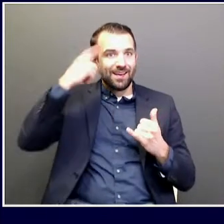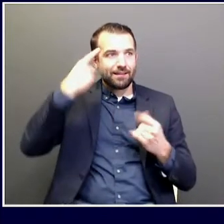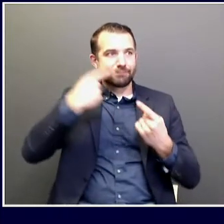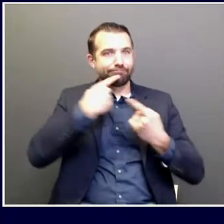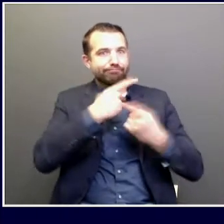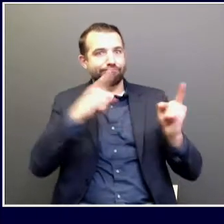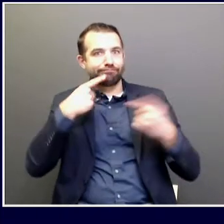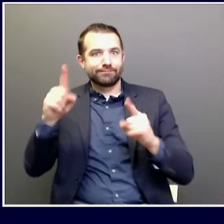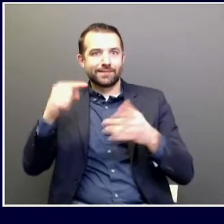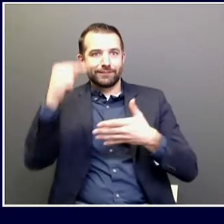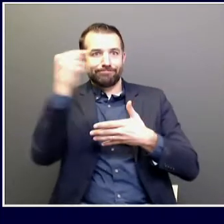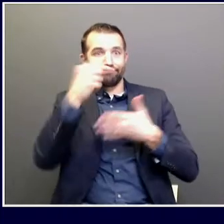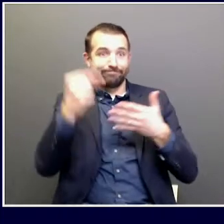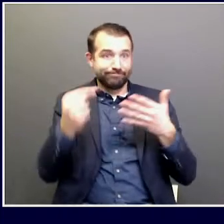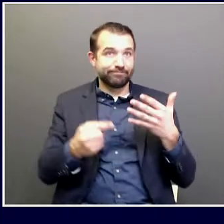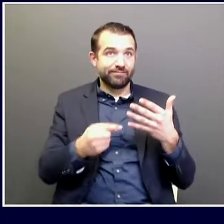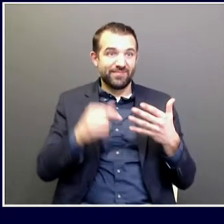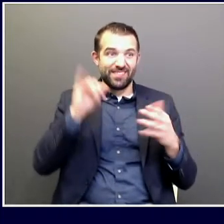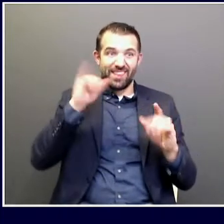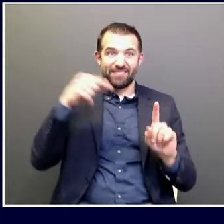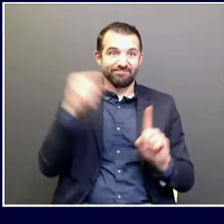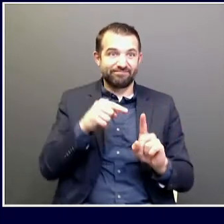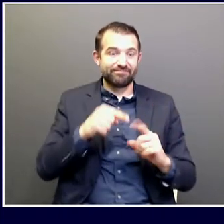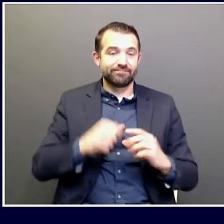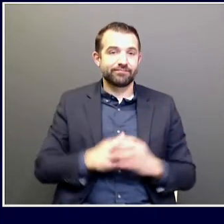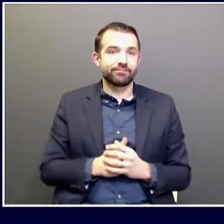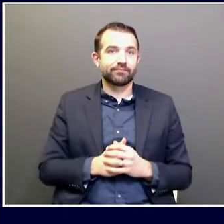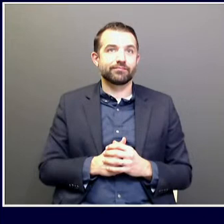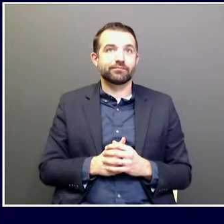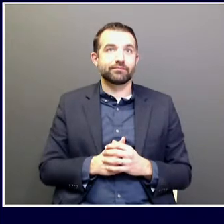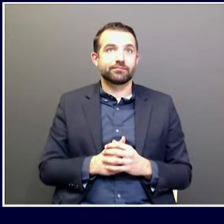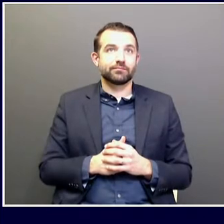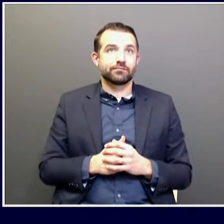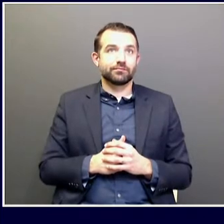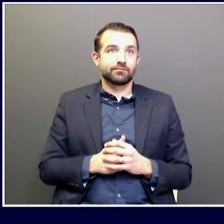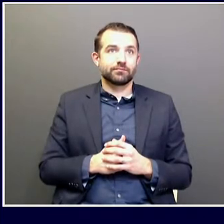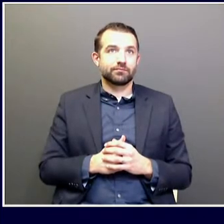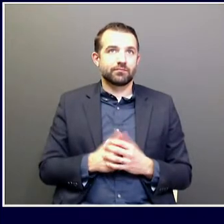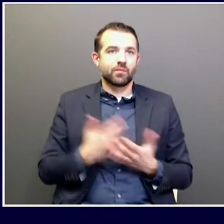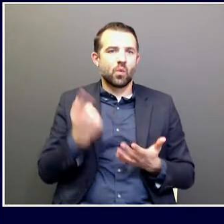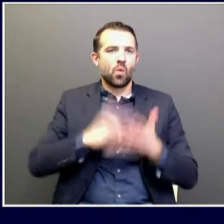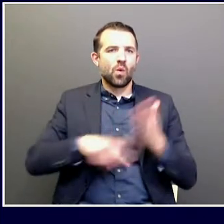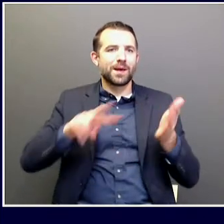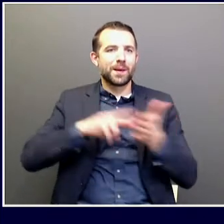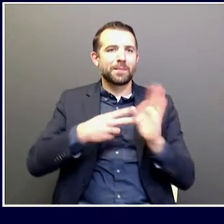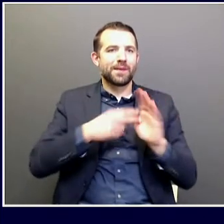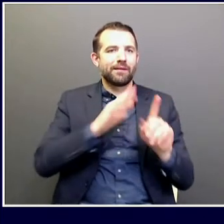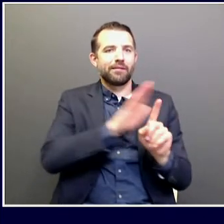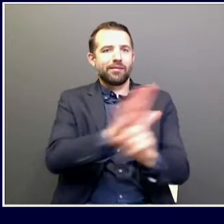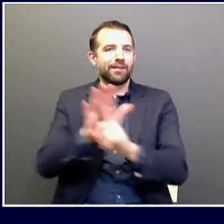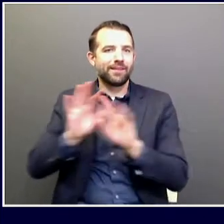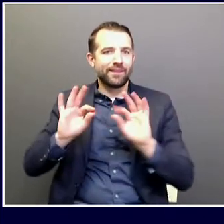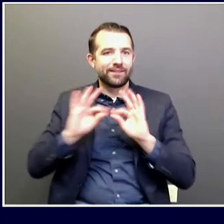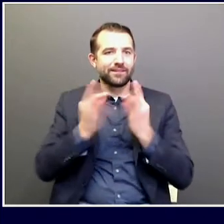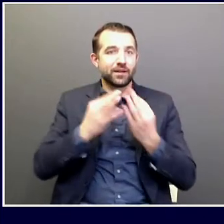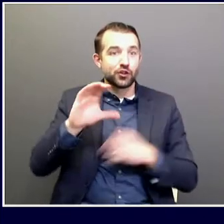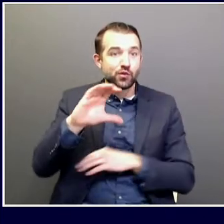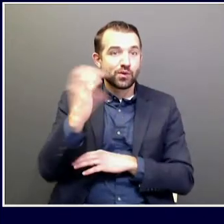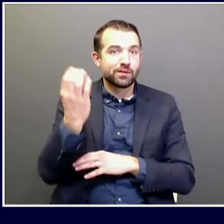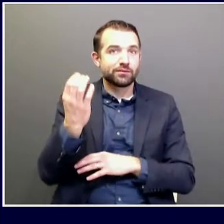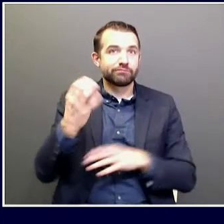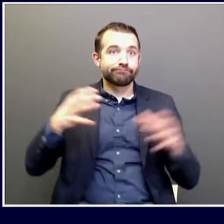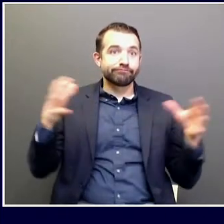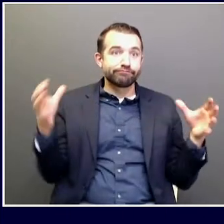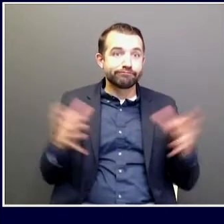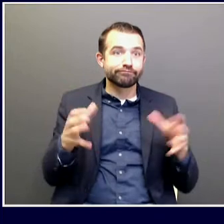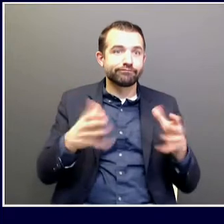It raises the right question, though, Hannah. What does this mean for your family's Christmas gatherings? And as I've told